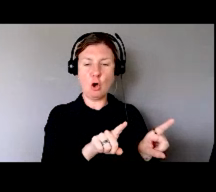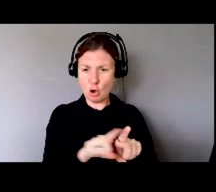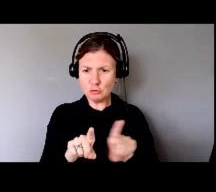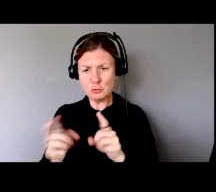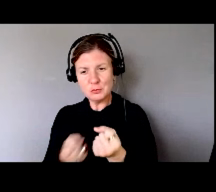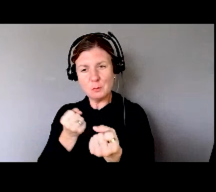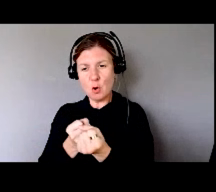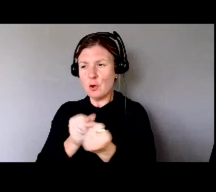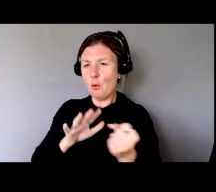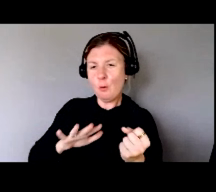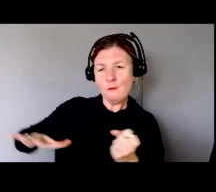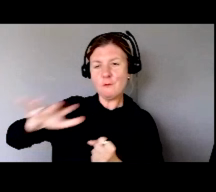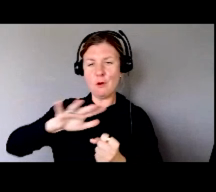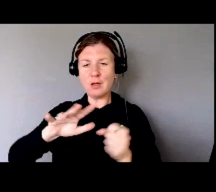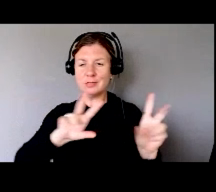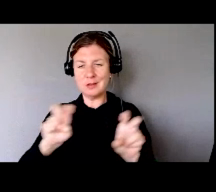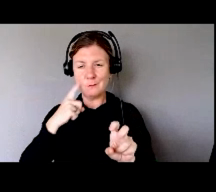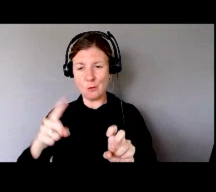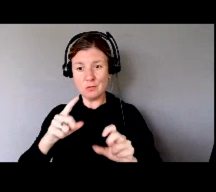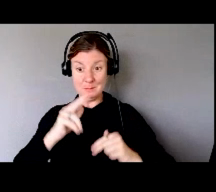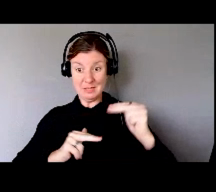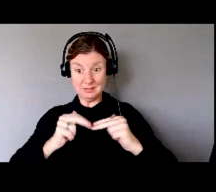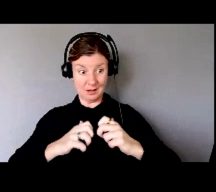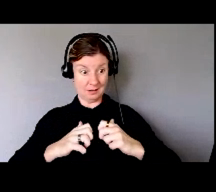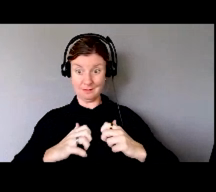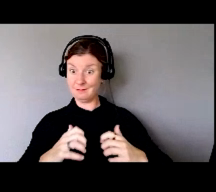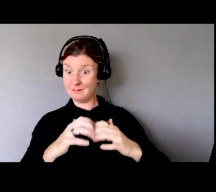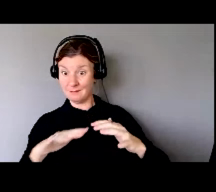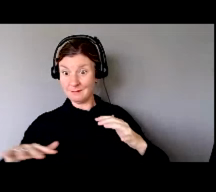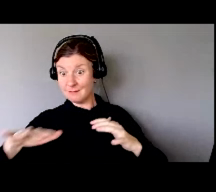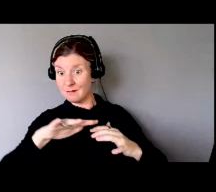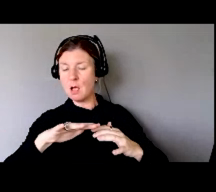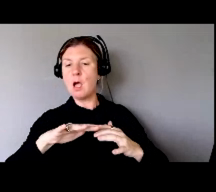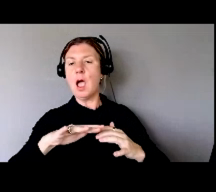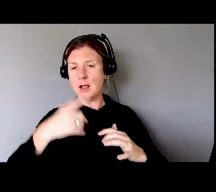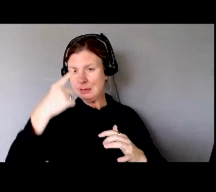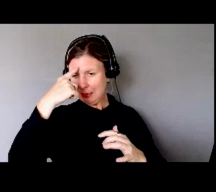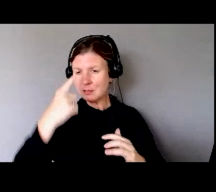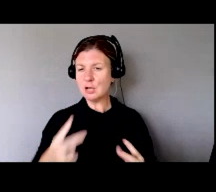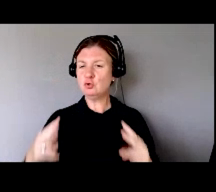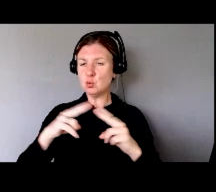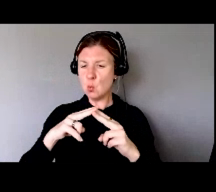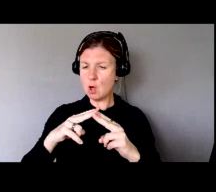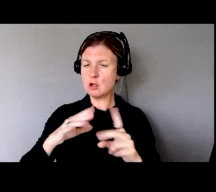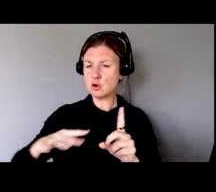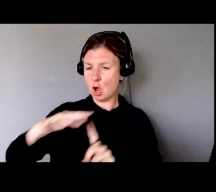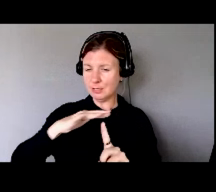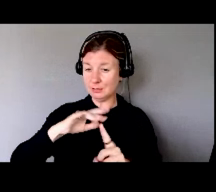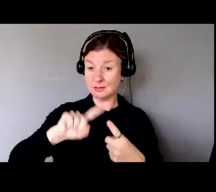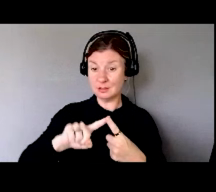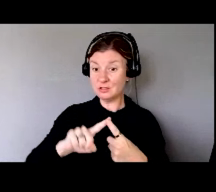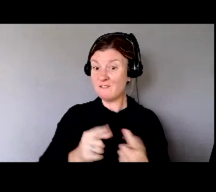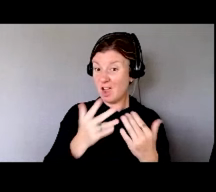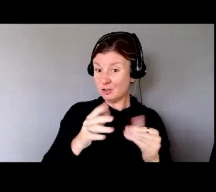building and considering its dual context as both a fire station